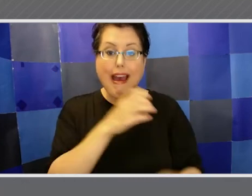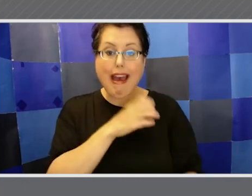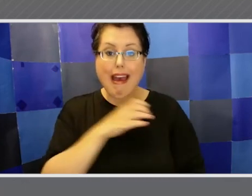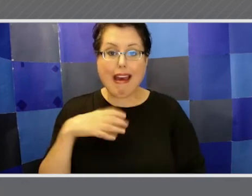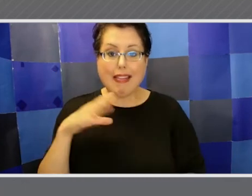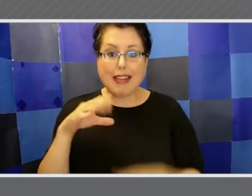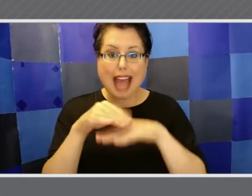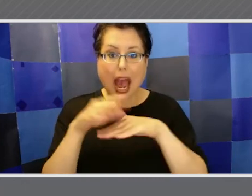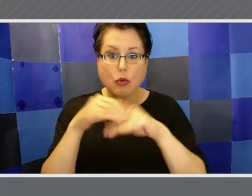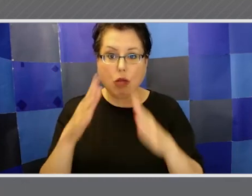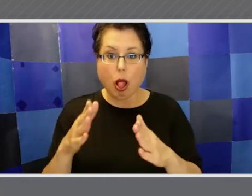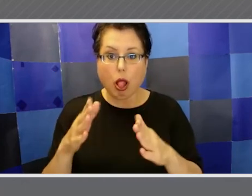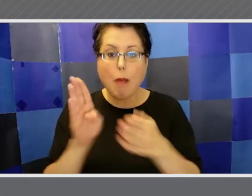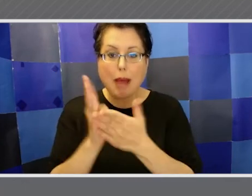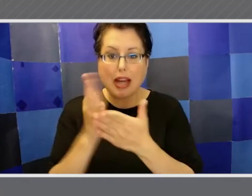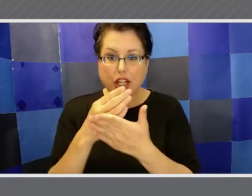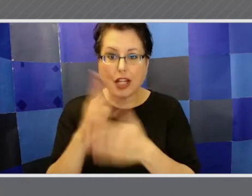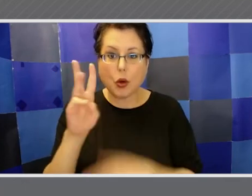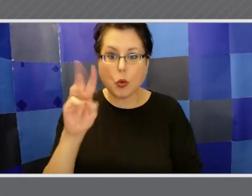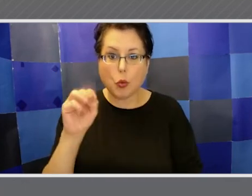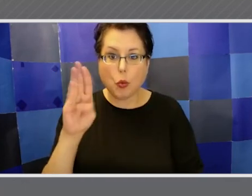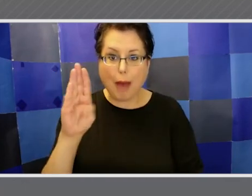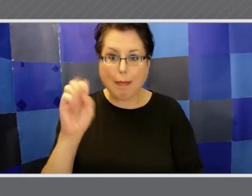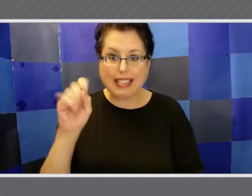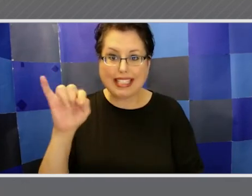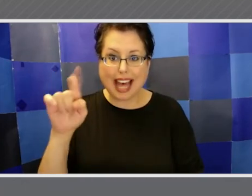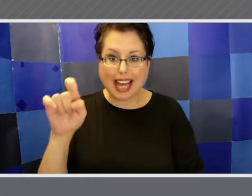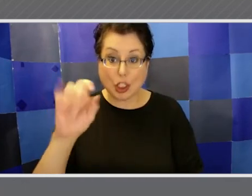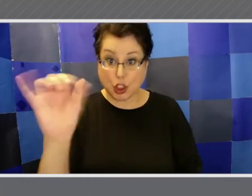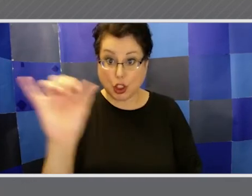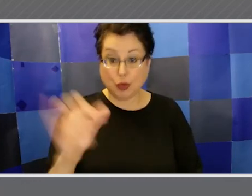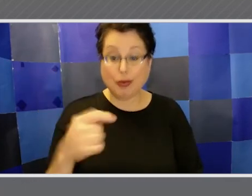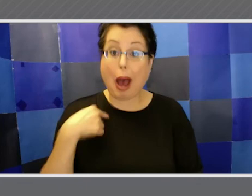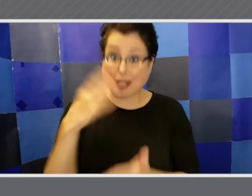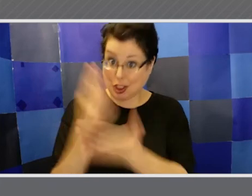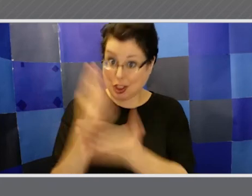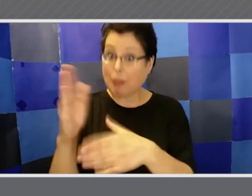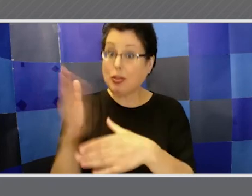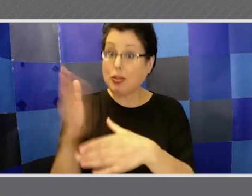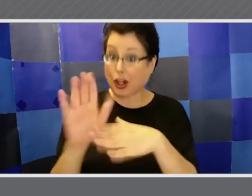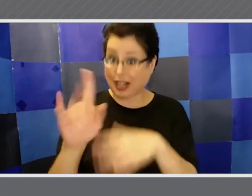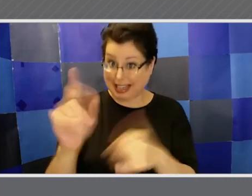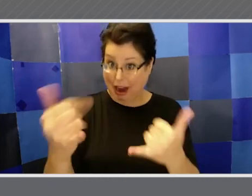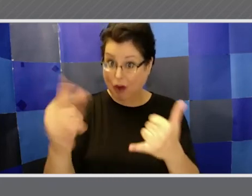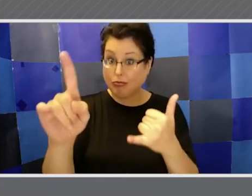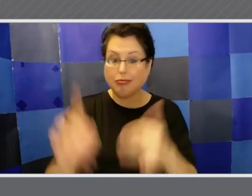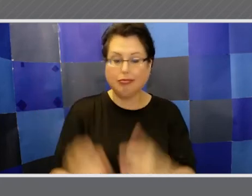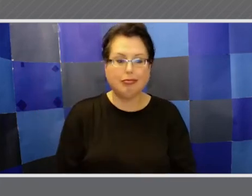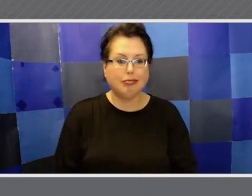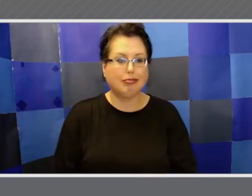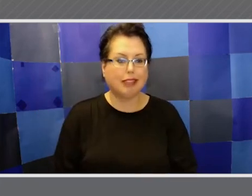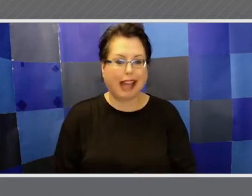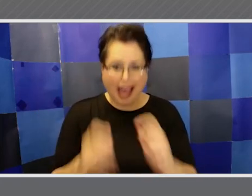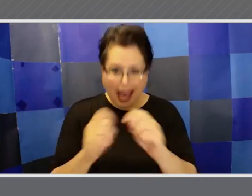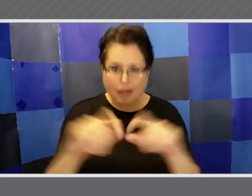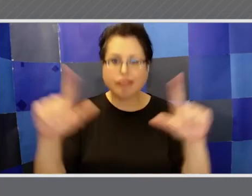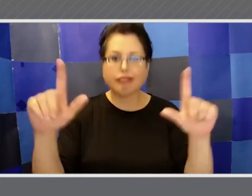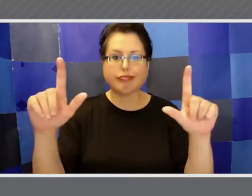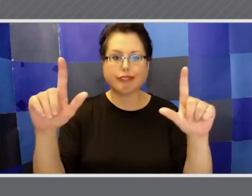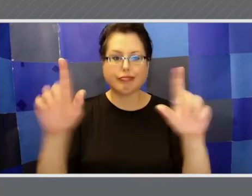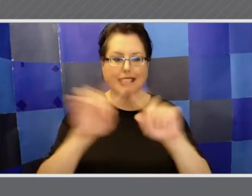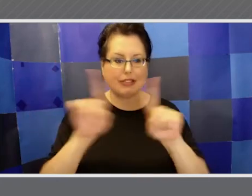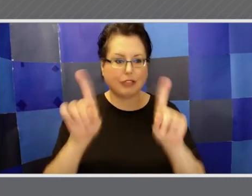well. All right, so I'm going to stop sharing this for a second, pull up,